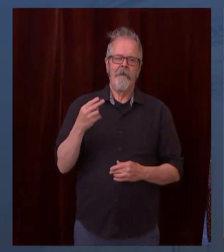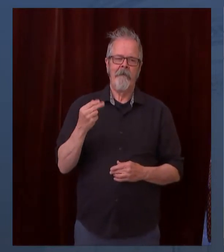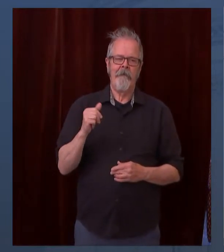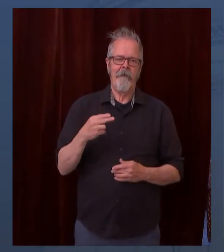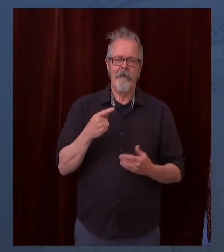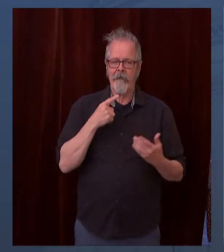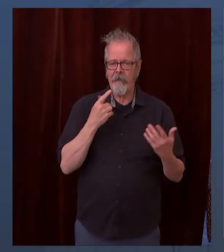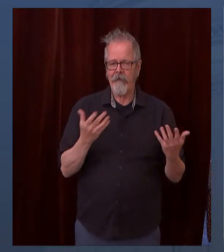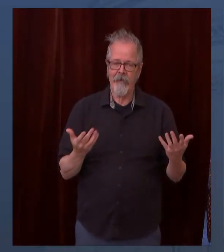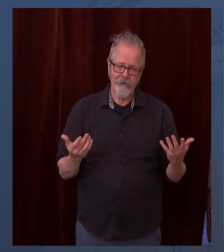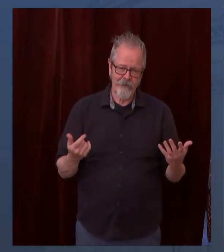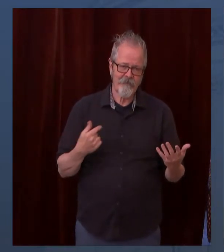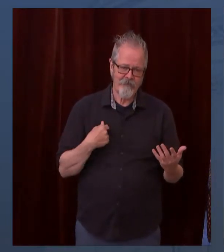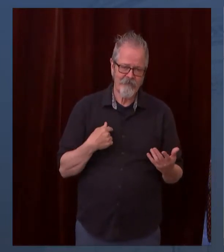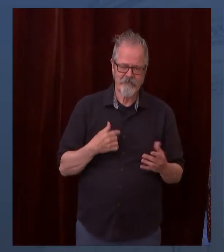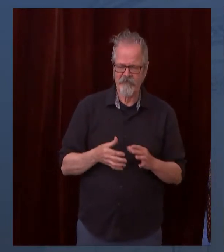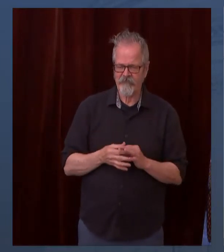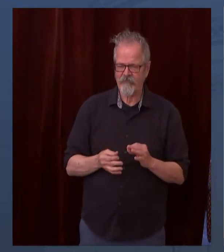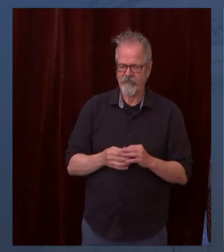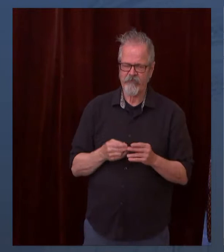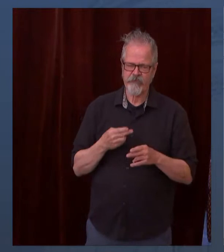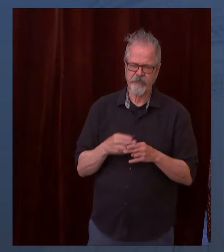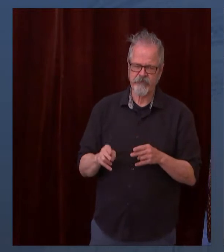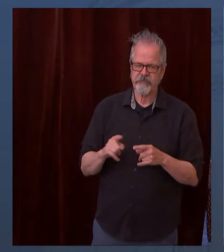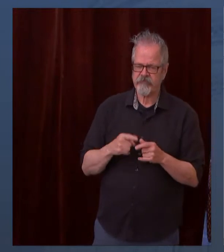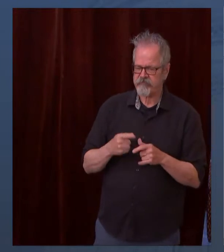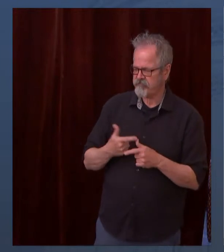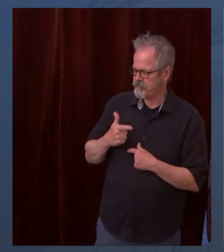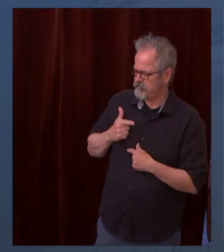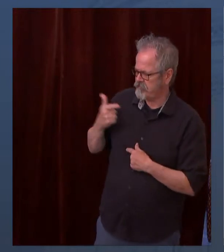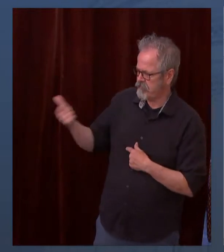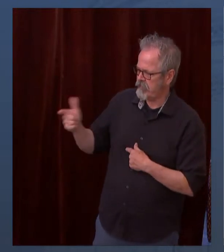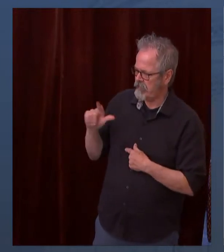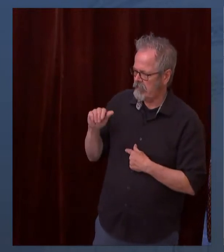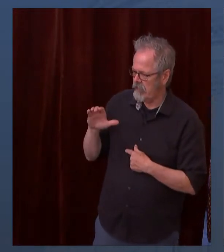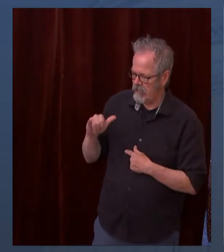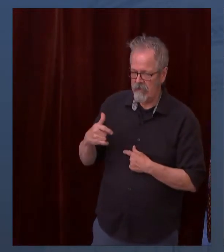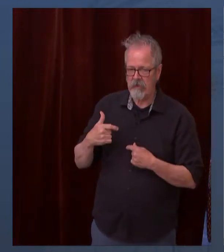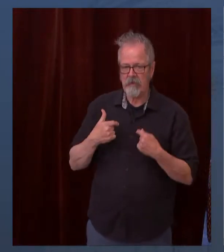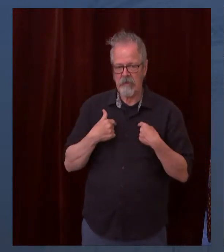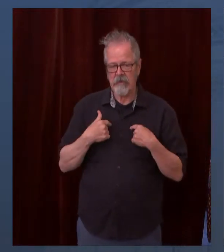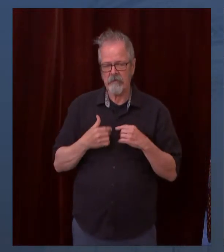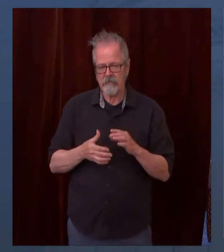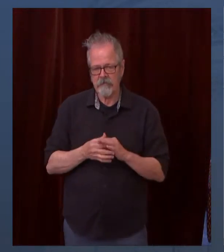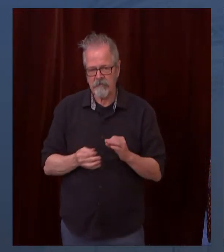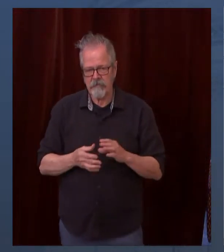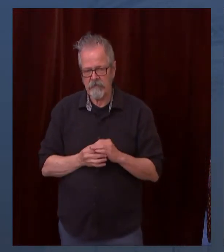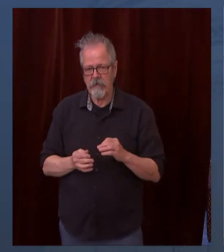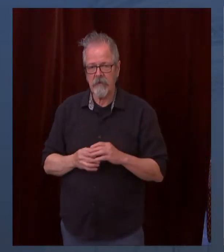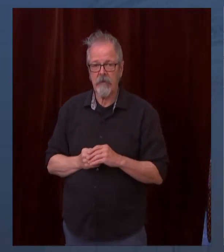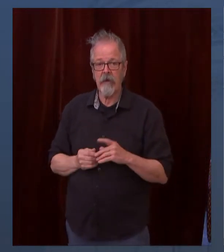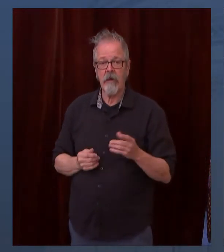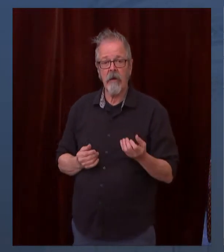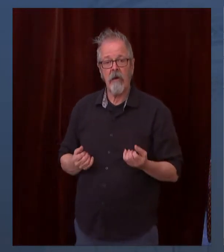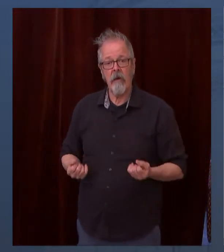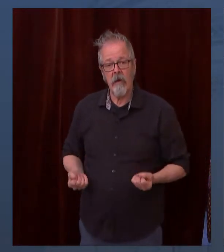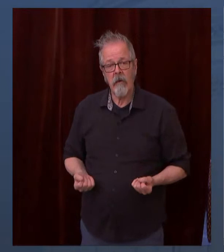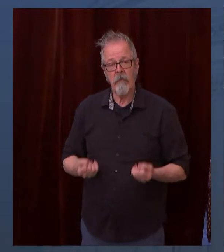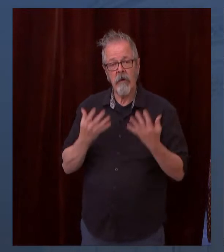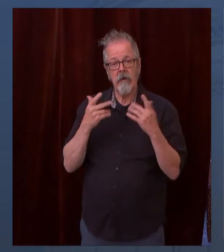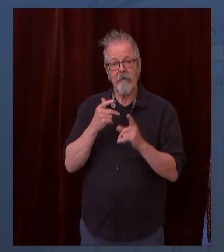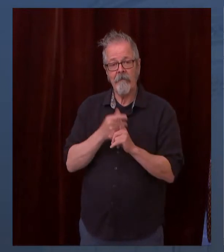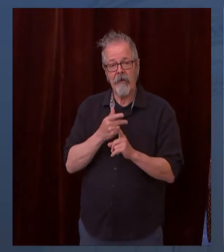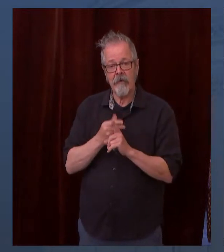Lacey. As far as our percentage goes, that we're still holding steady in that